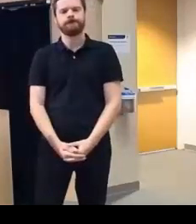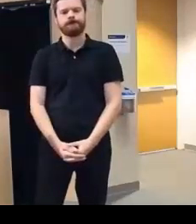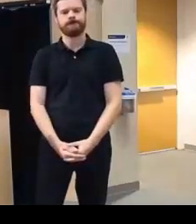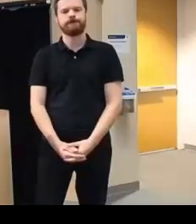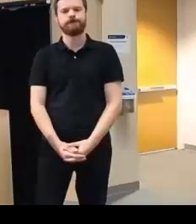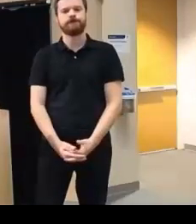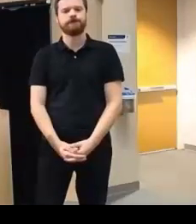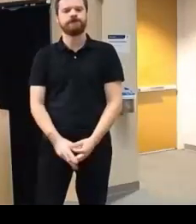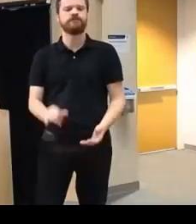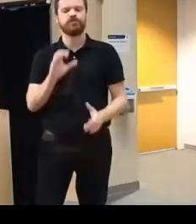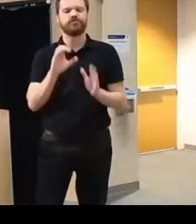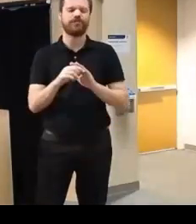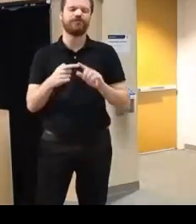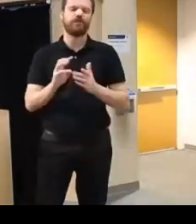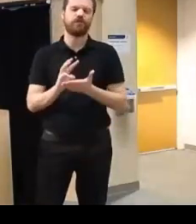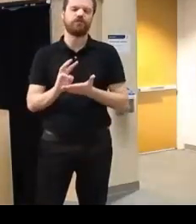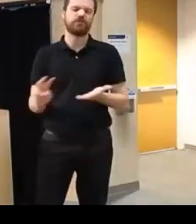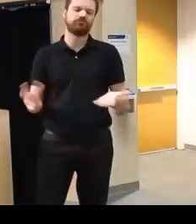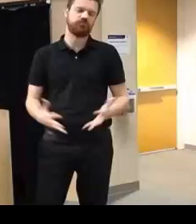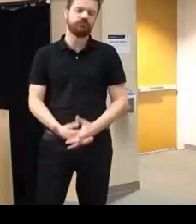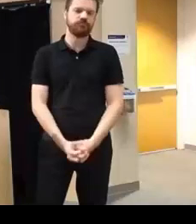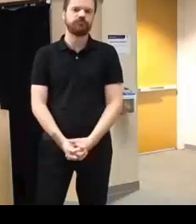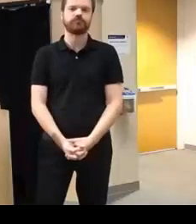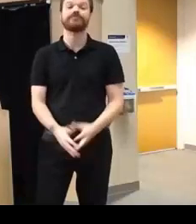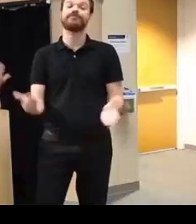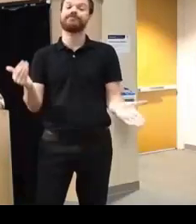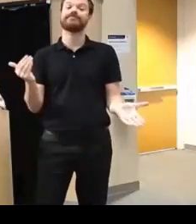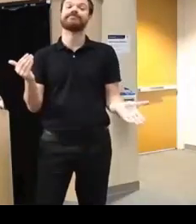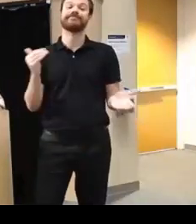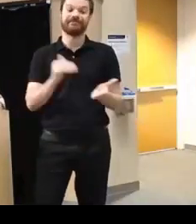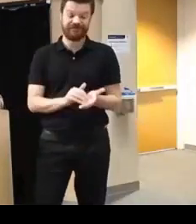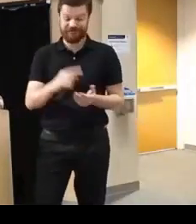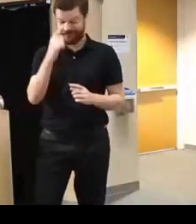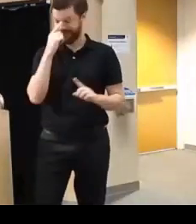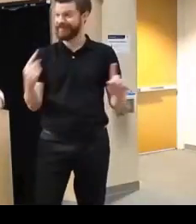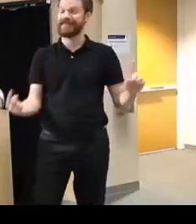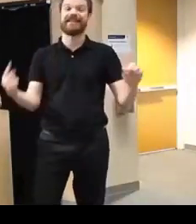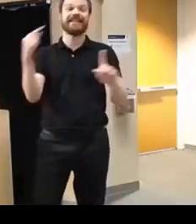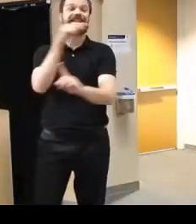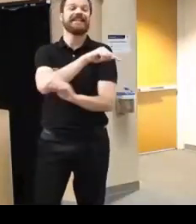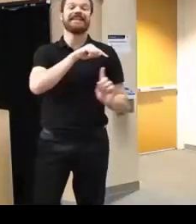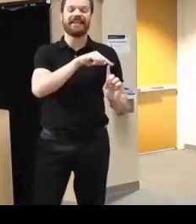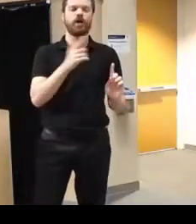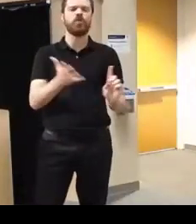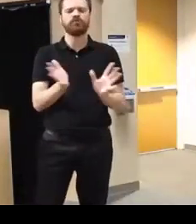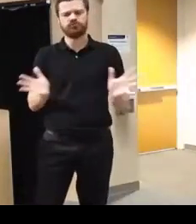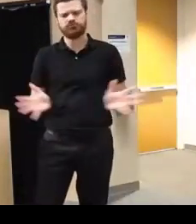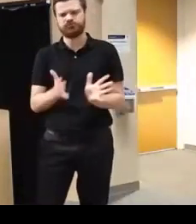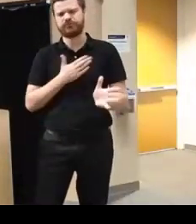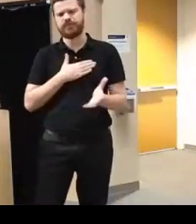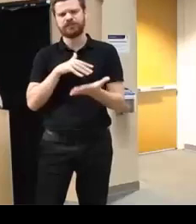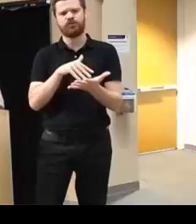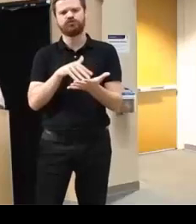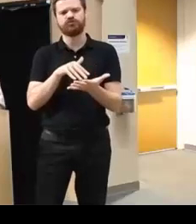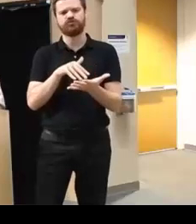And that's just a picture from our website. So once again, thinking about what's driving my scholarship,